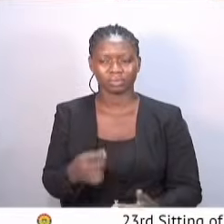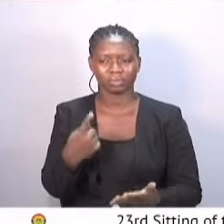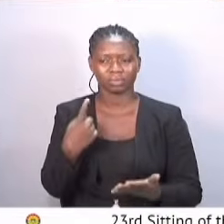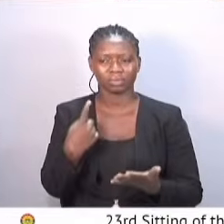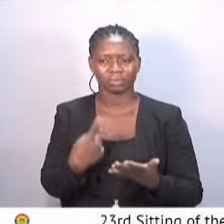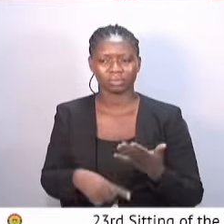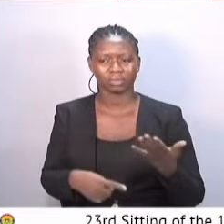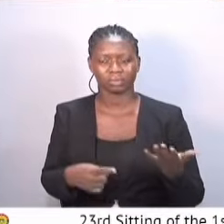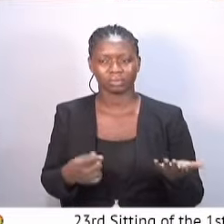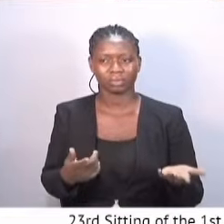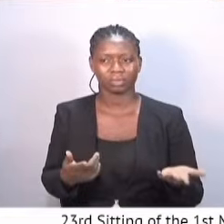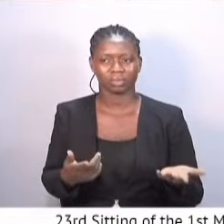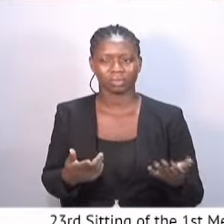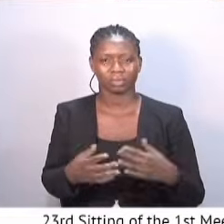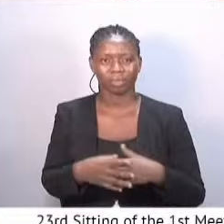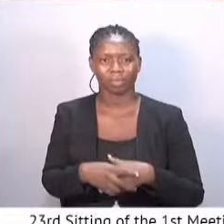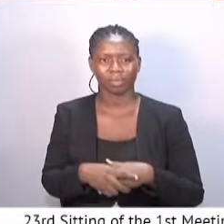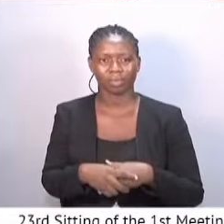what